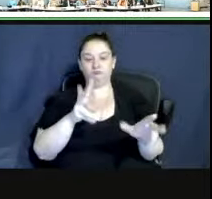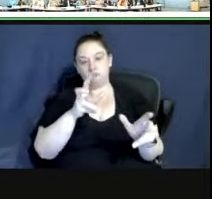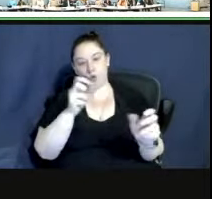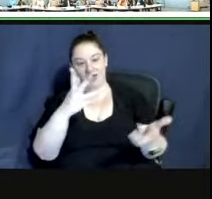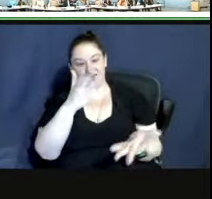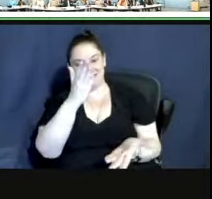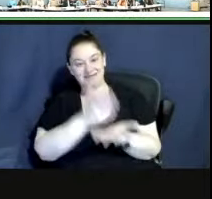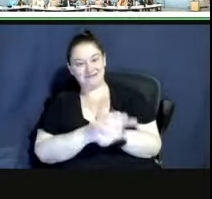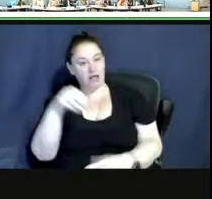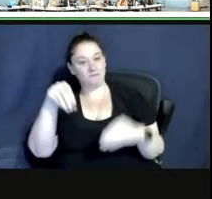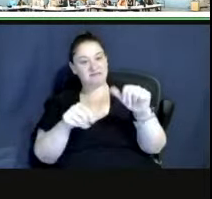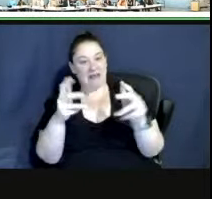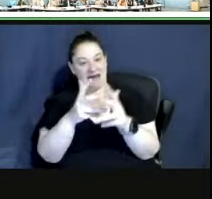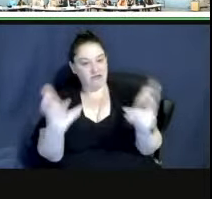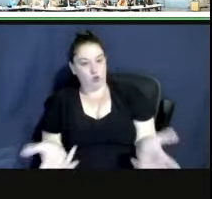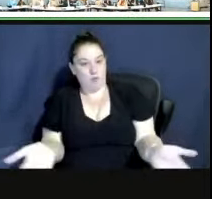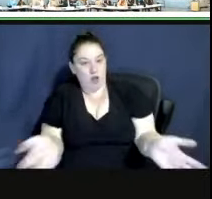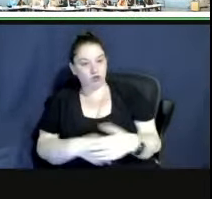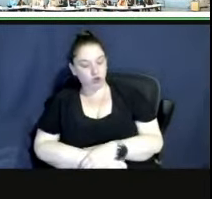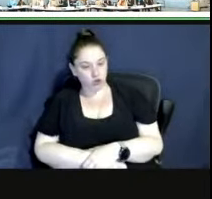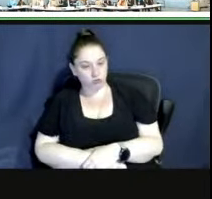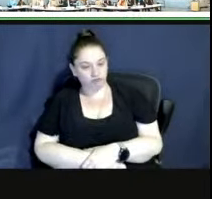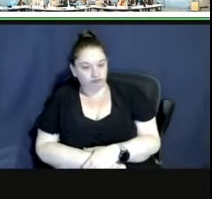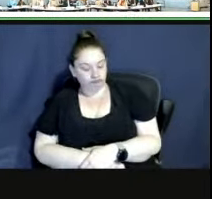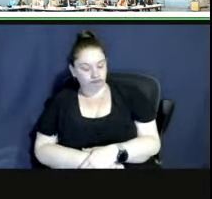much, right? So